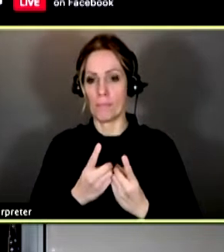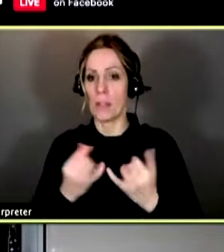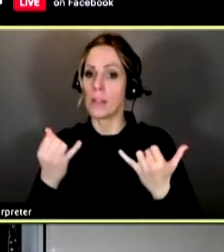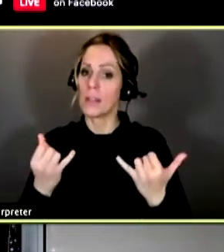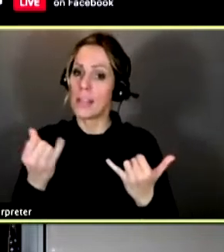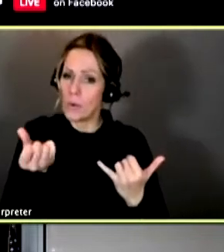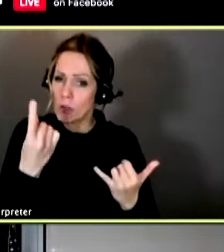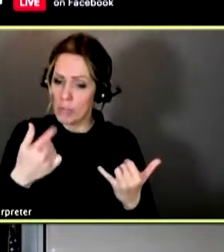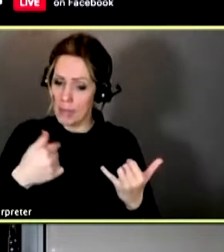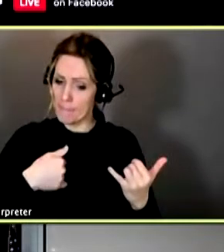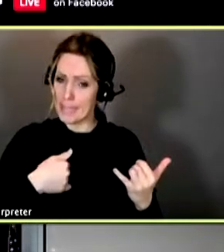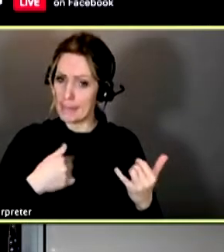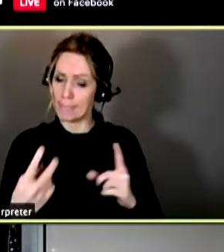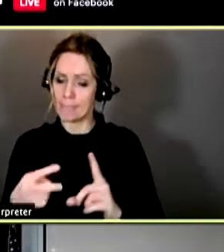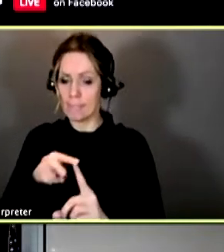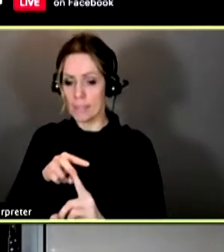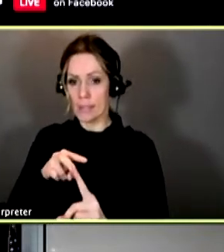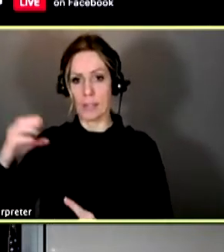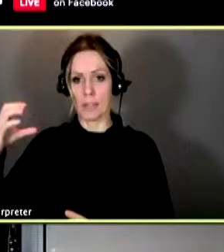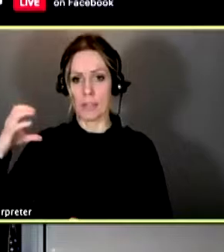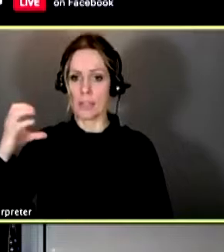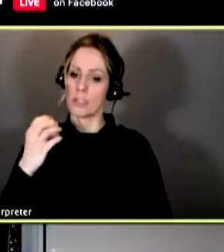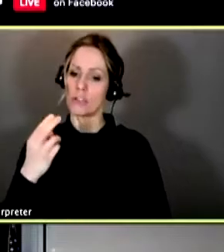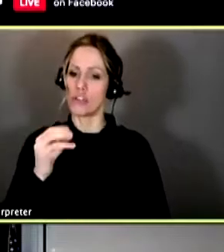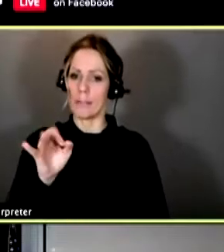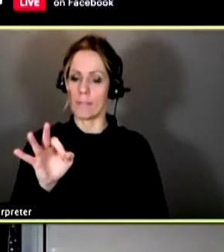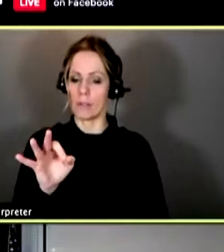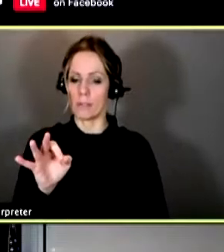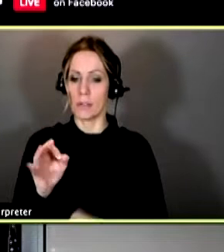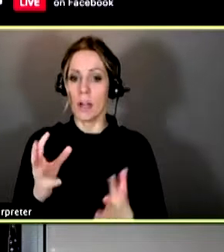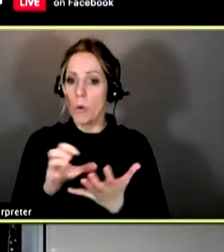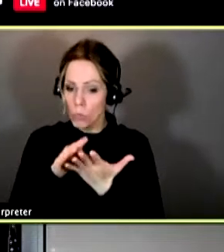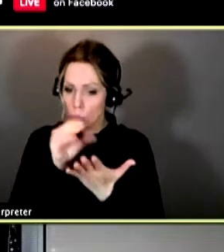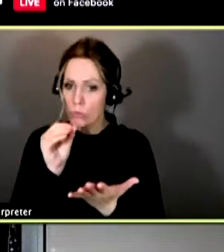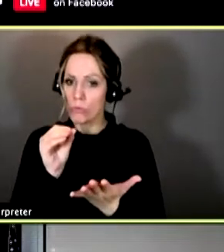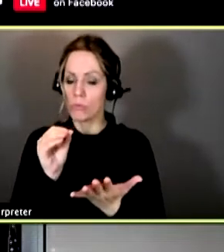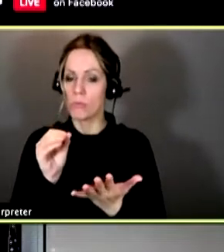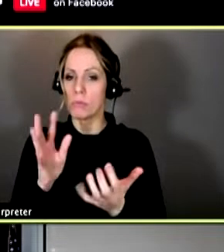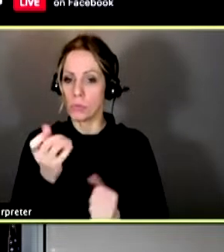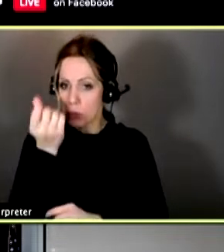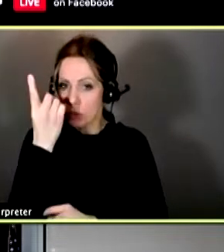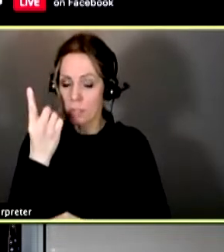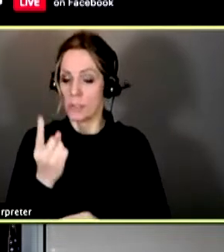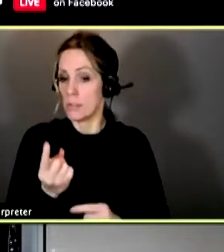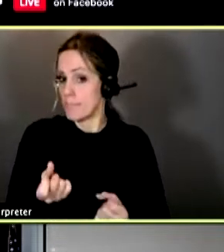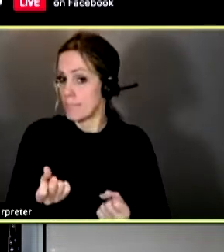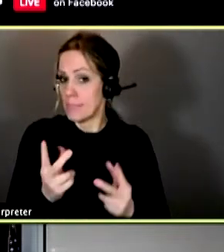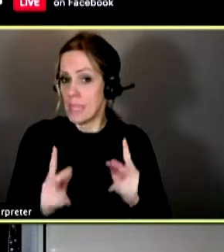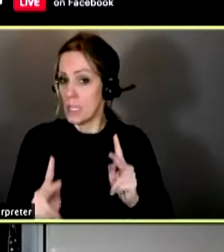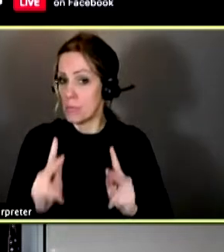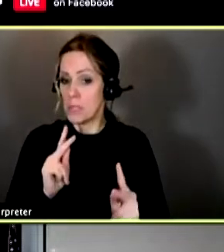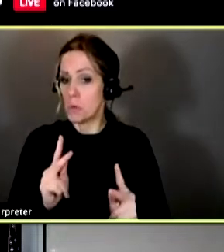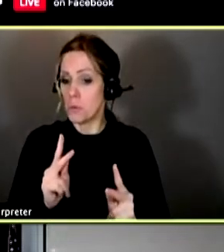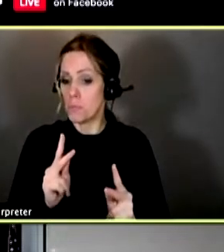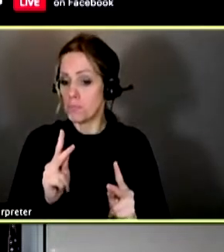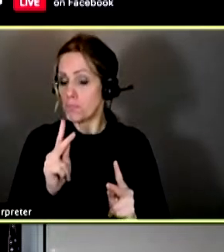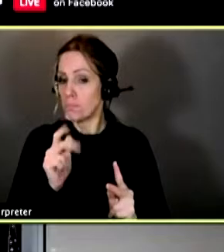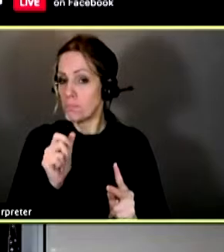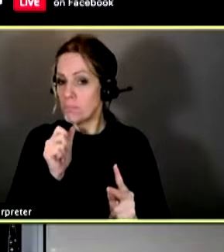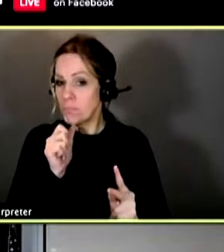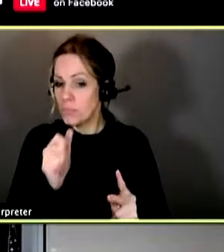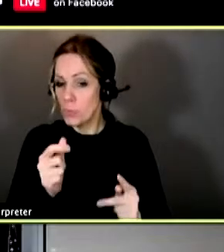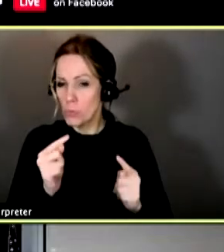to learn and to understand. Most people listen with the intent, most people do not listen with the intent to understand, but they listen with the intent